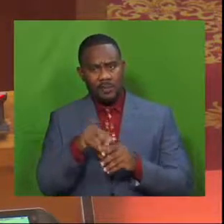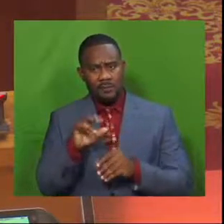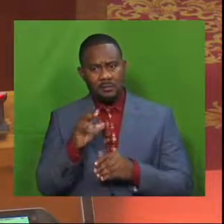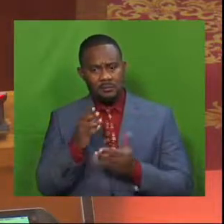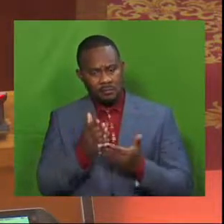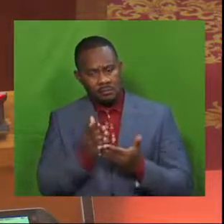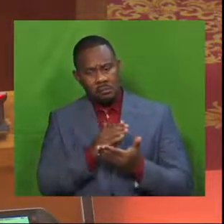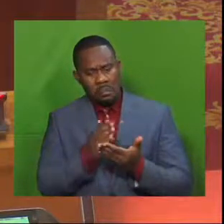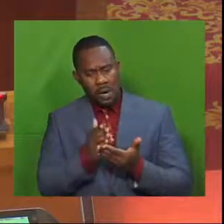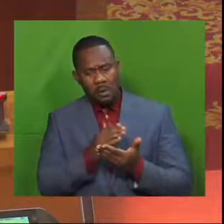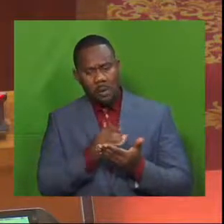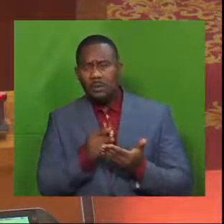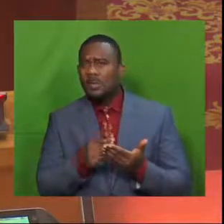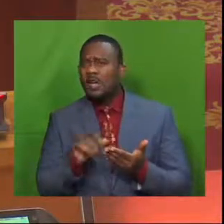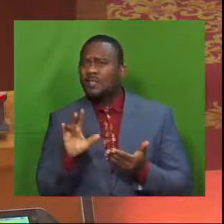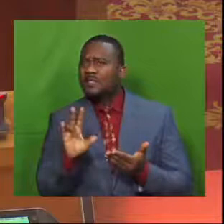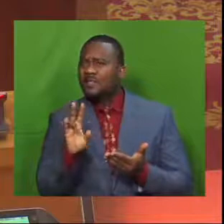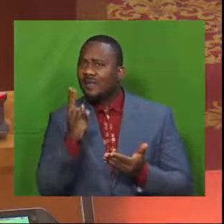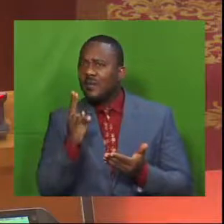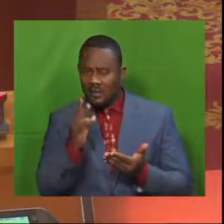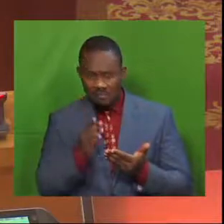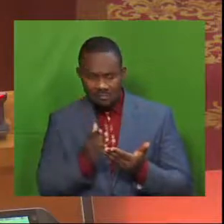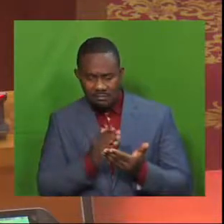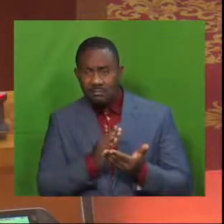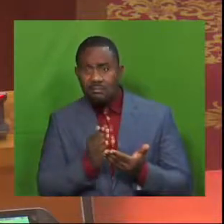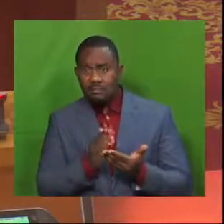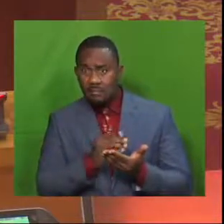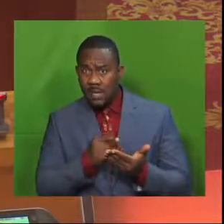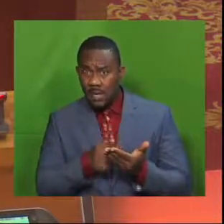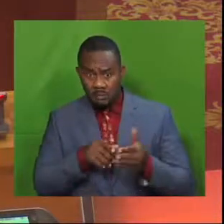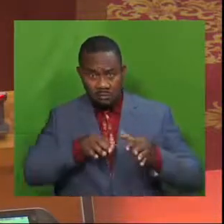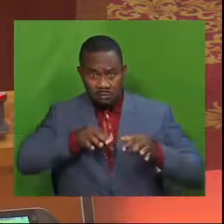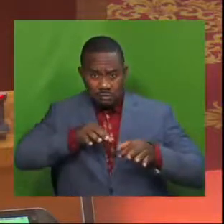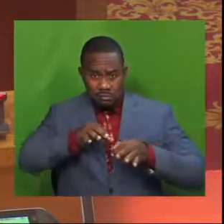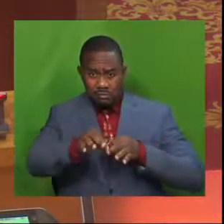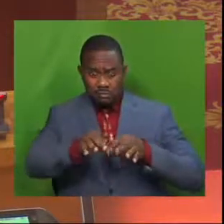7-page document which outlines